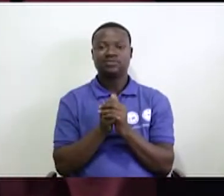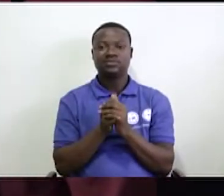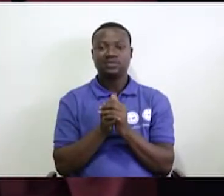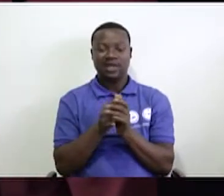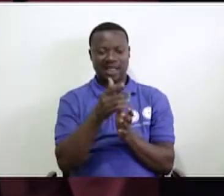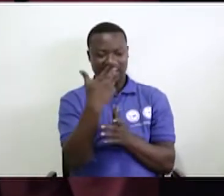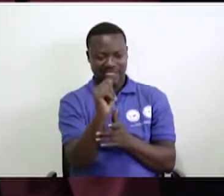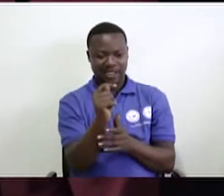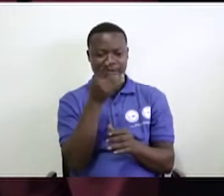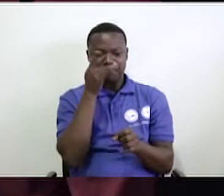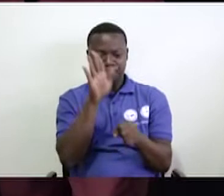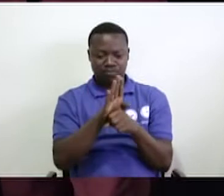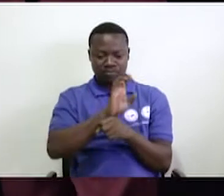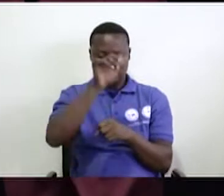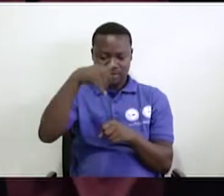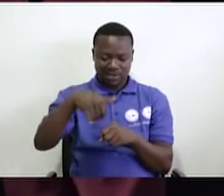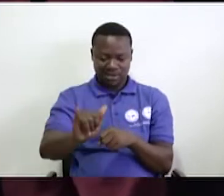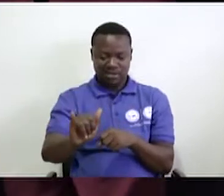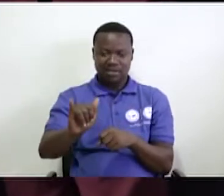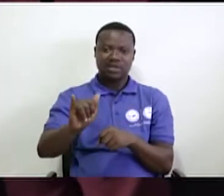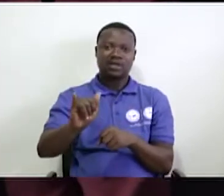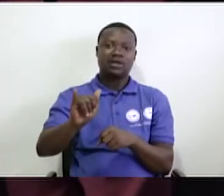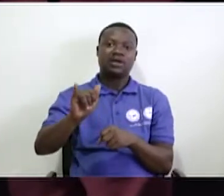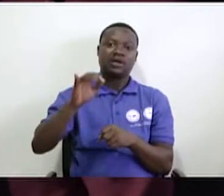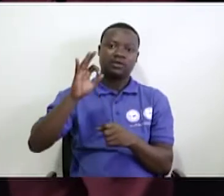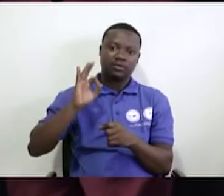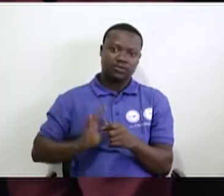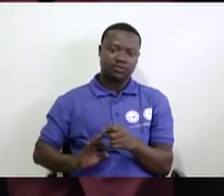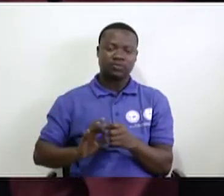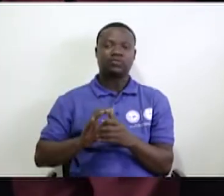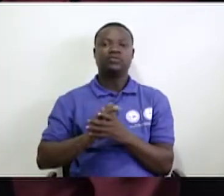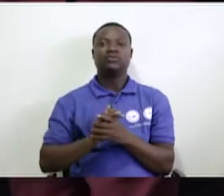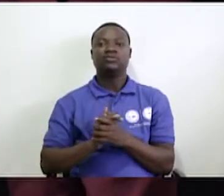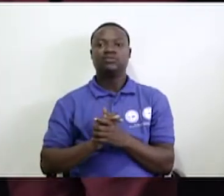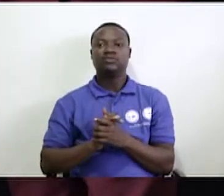the promised eternal inheritance.